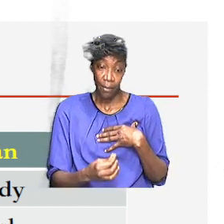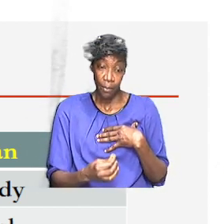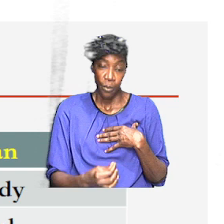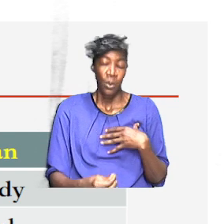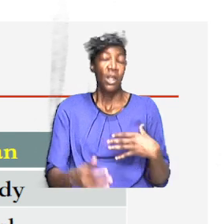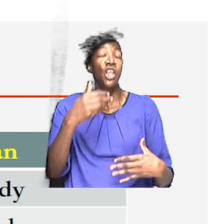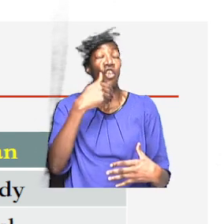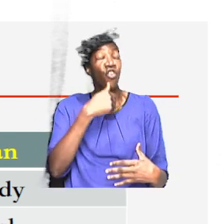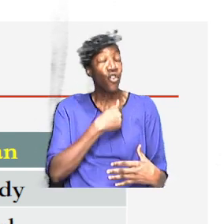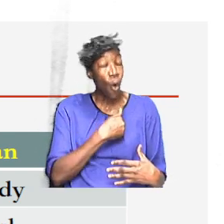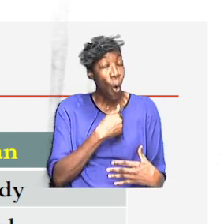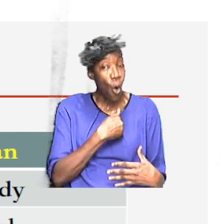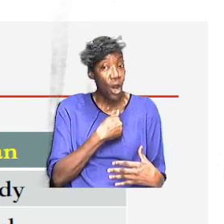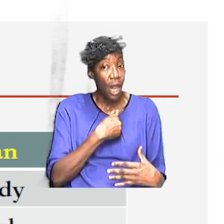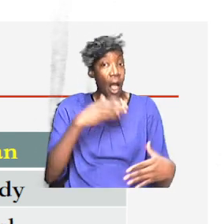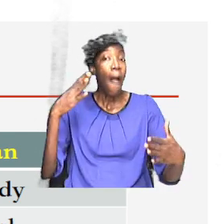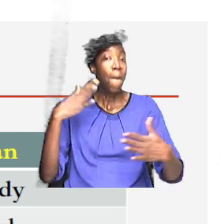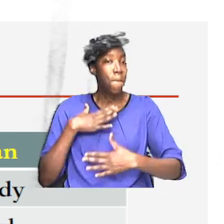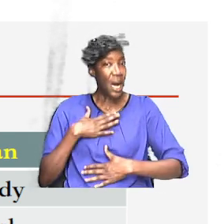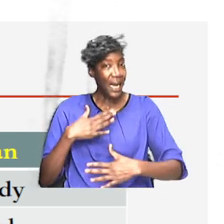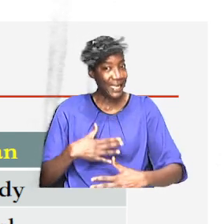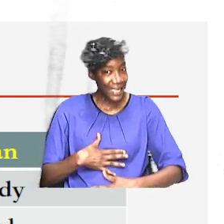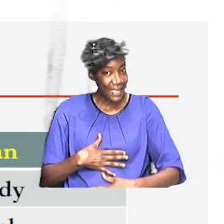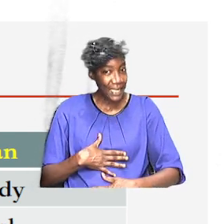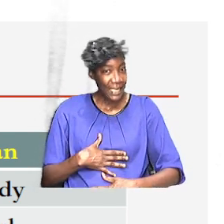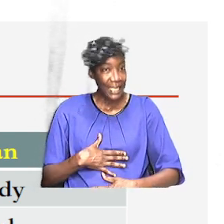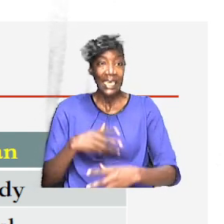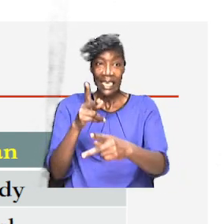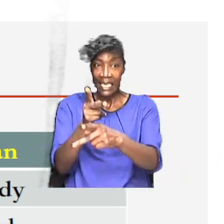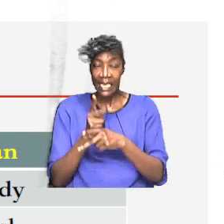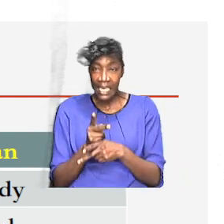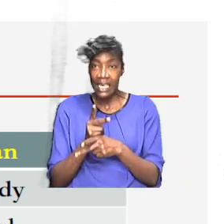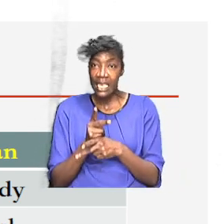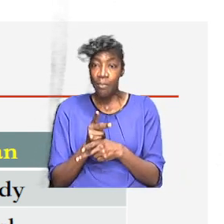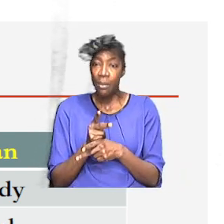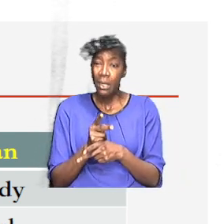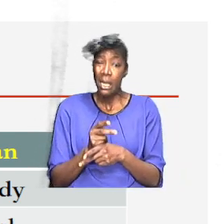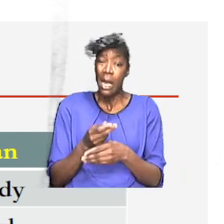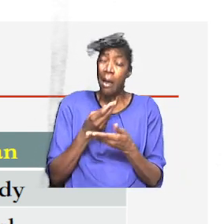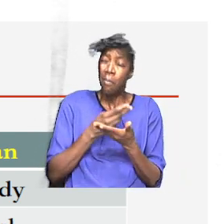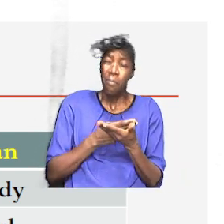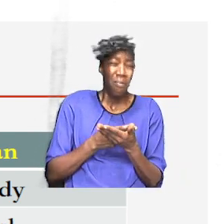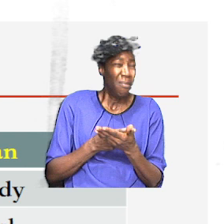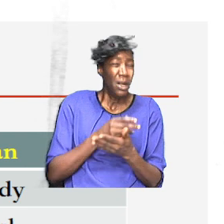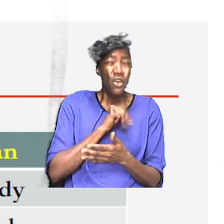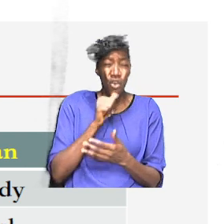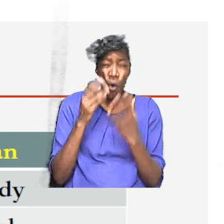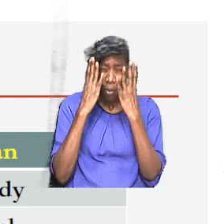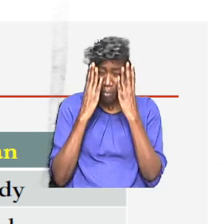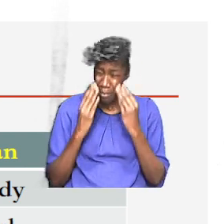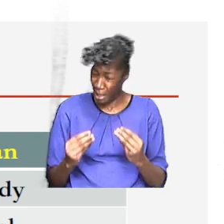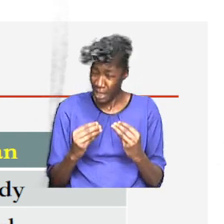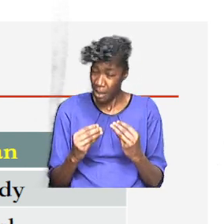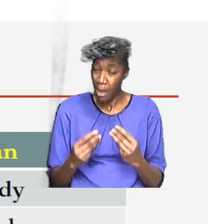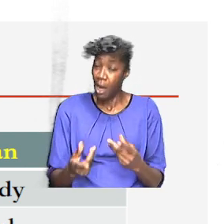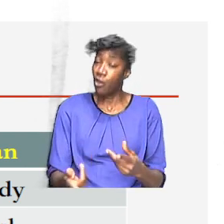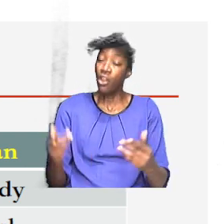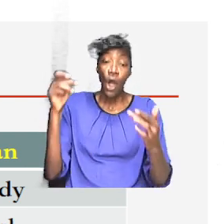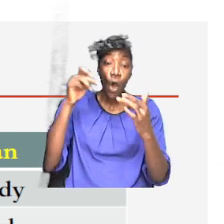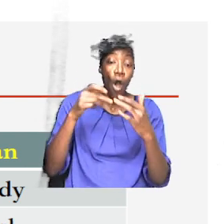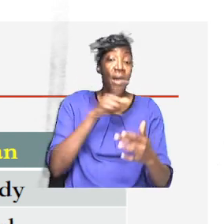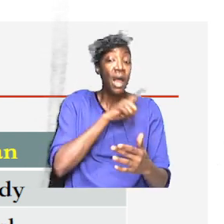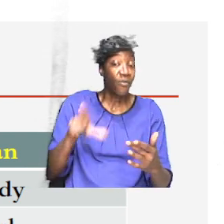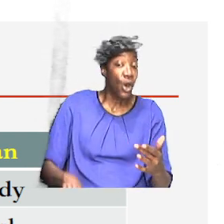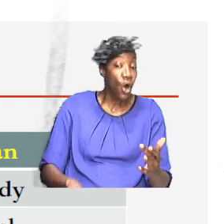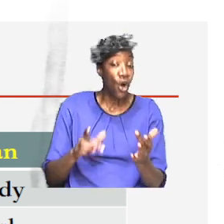your soul and your body be preserved blameless unto the coming of our Lord Jesus Christ. Amen. So we